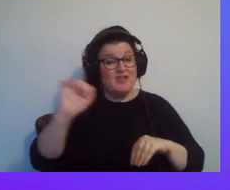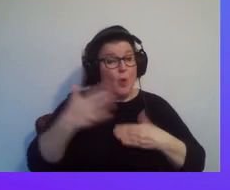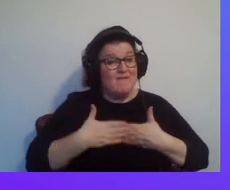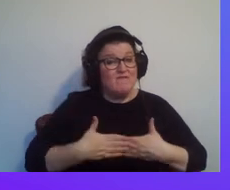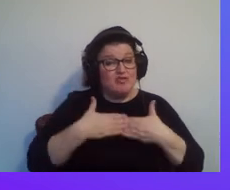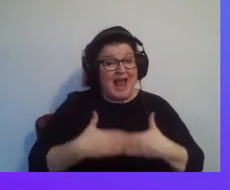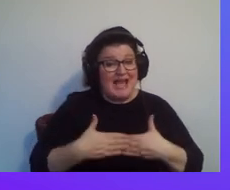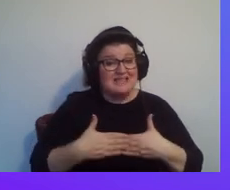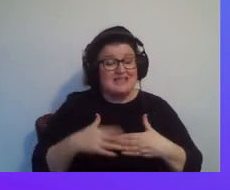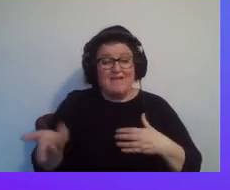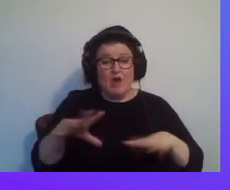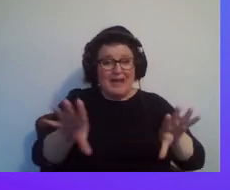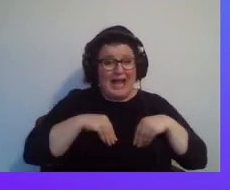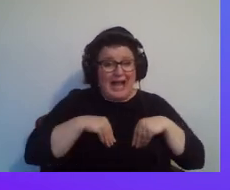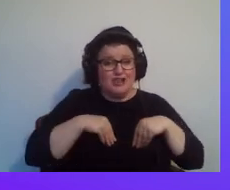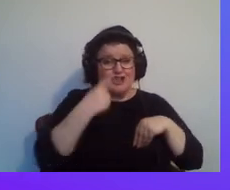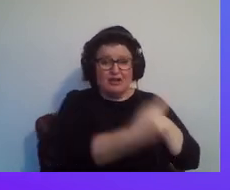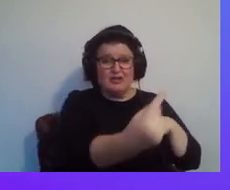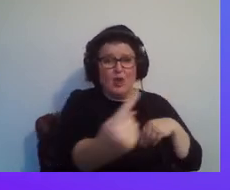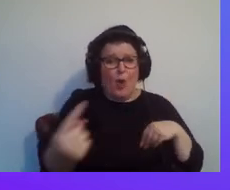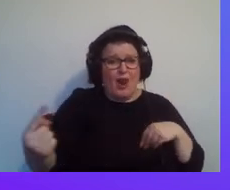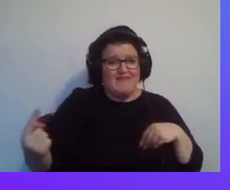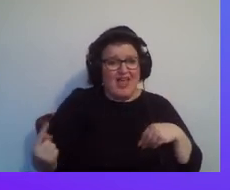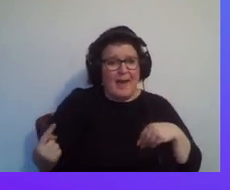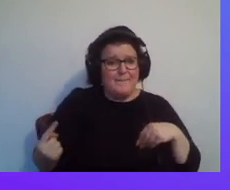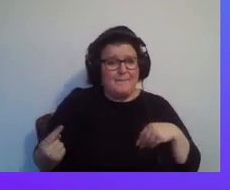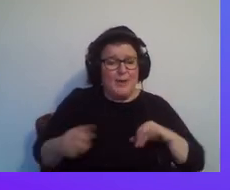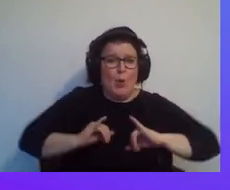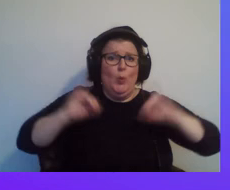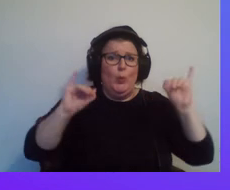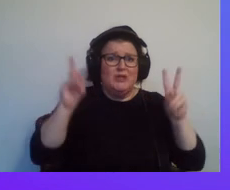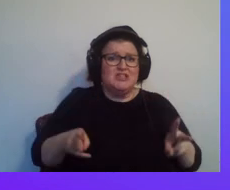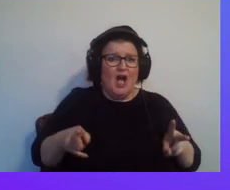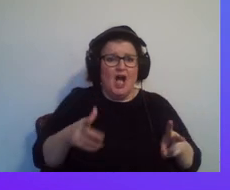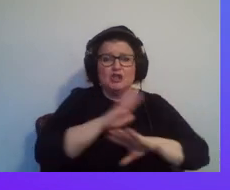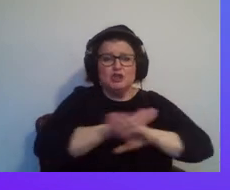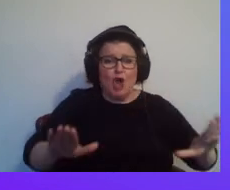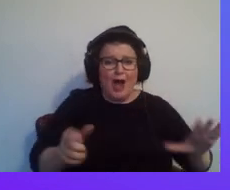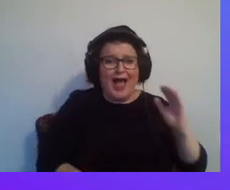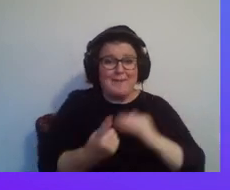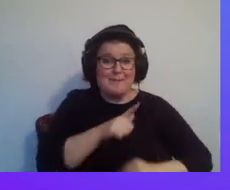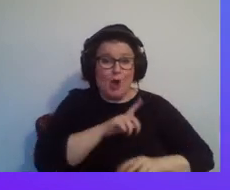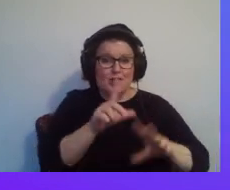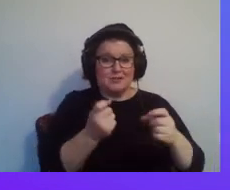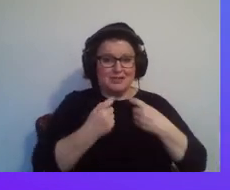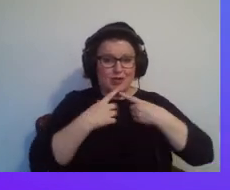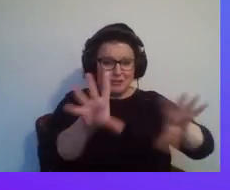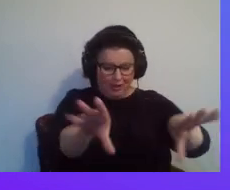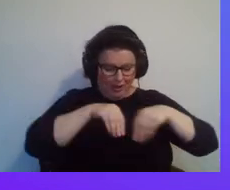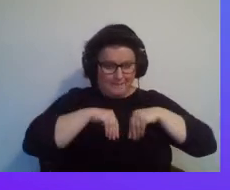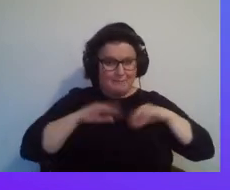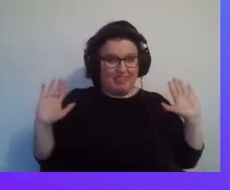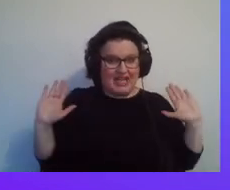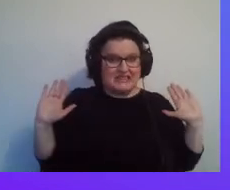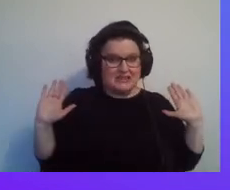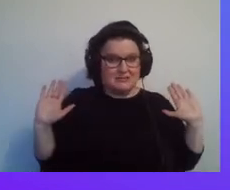from catching this awful disease and dying. It's just an instruction booklet. That's all it is. You